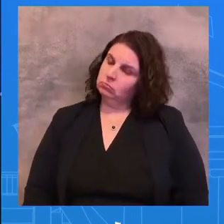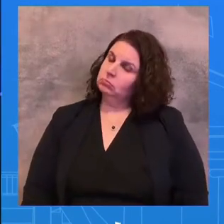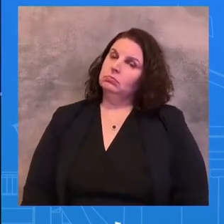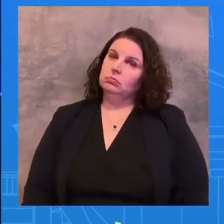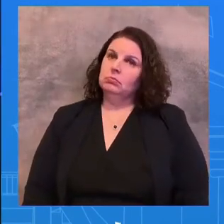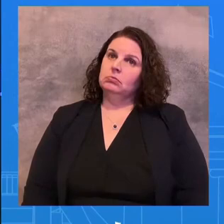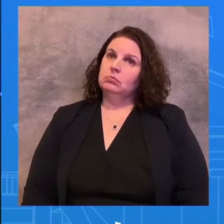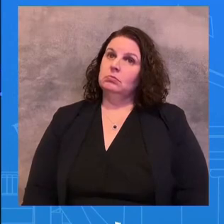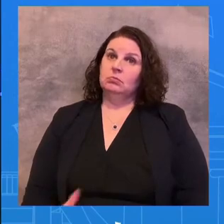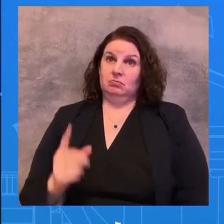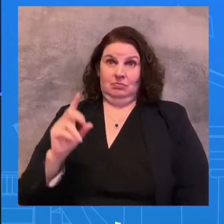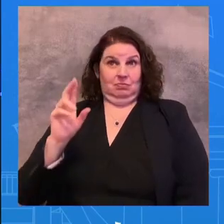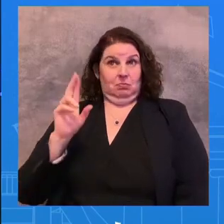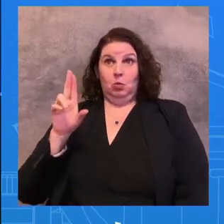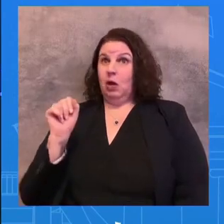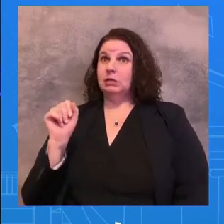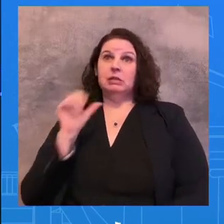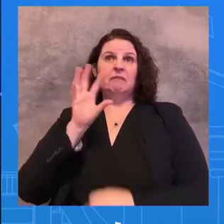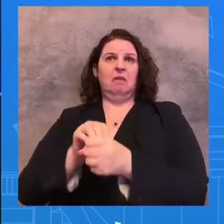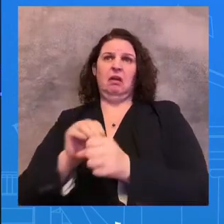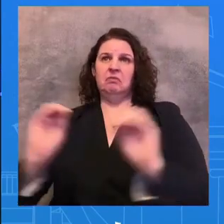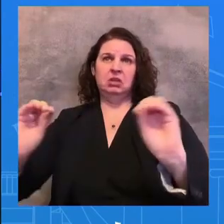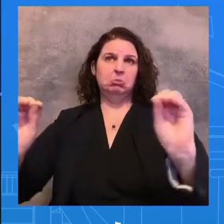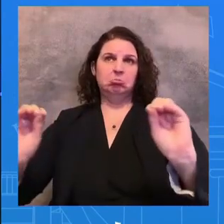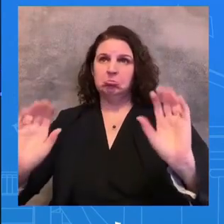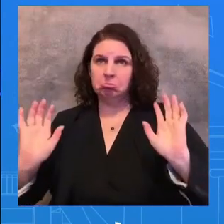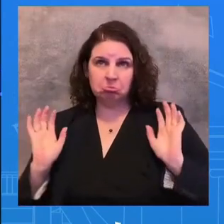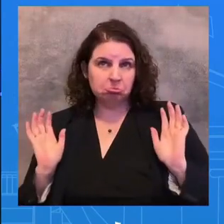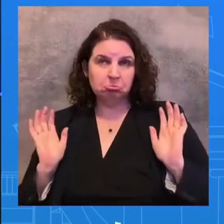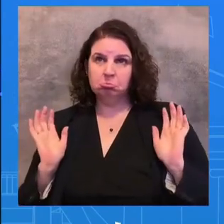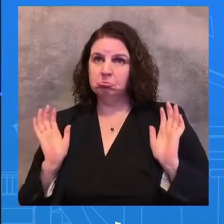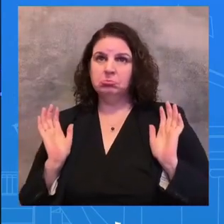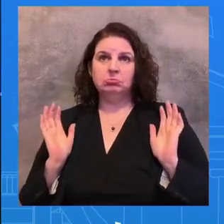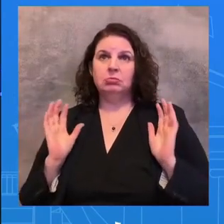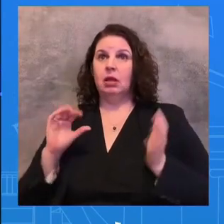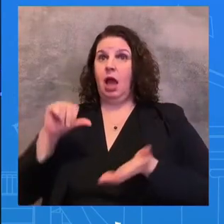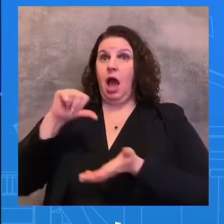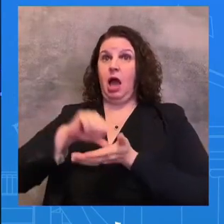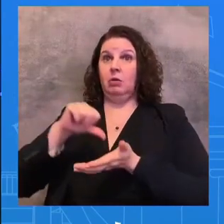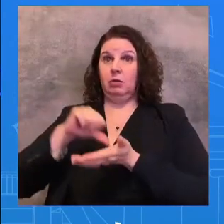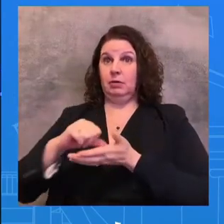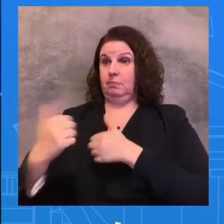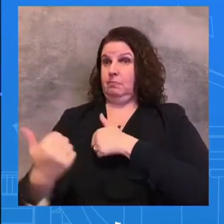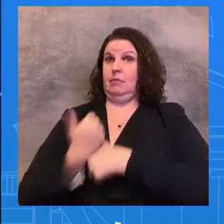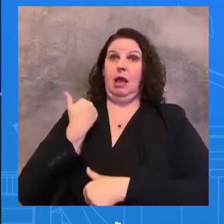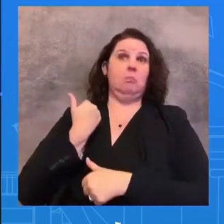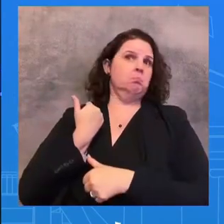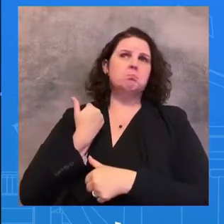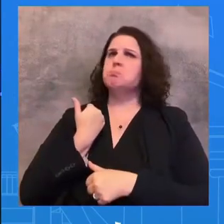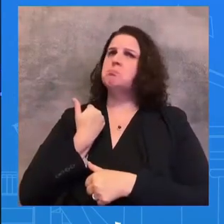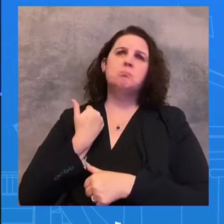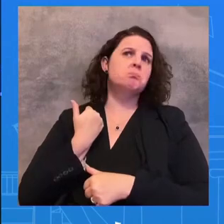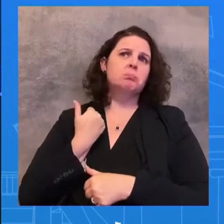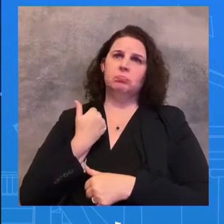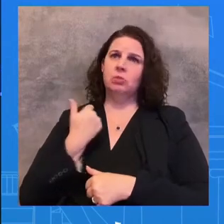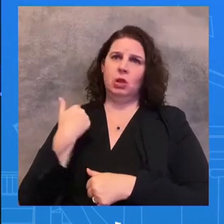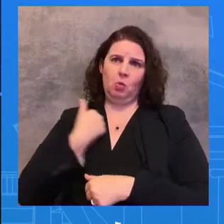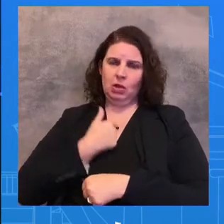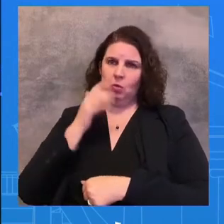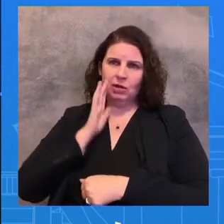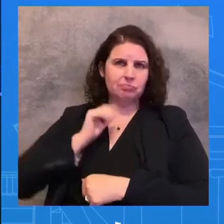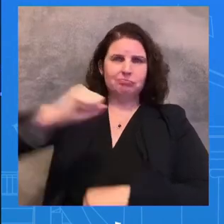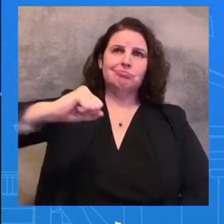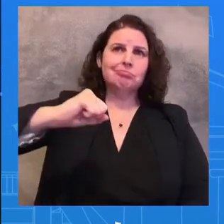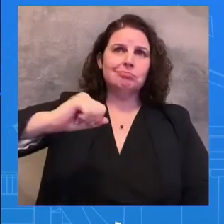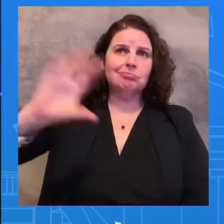point Iran tries to accuse us of having anything to do with it, we will push back extremely strongly, directly, and vociferously. Yeah. The